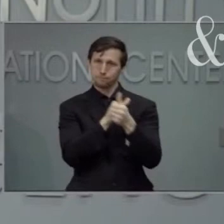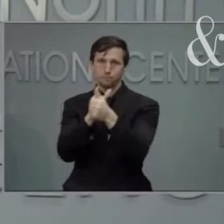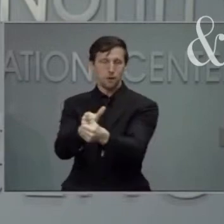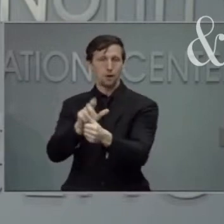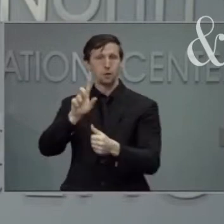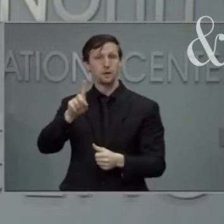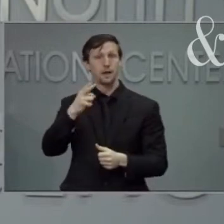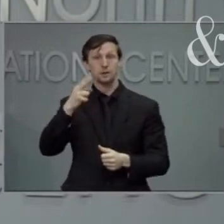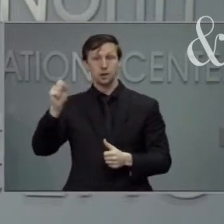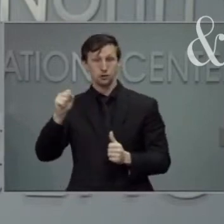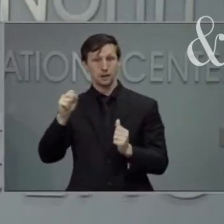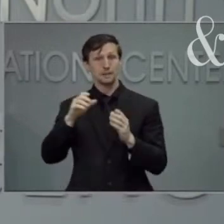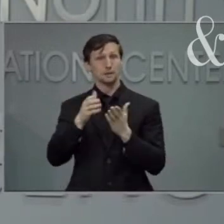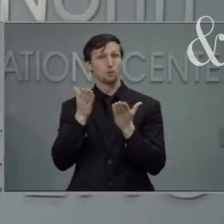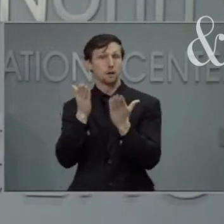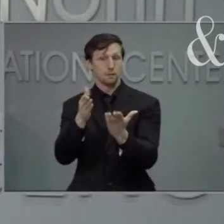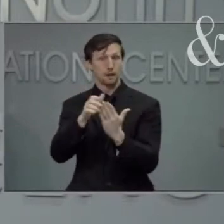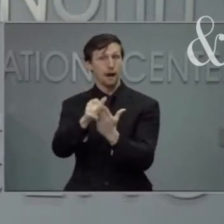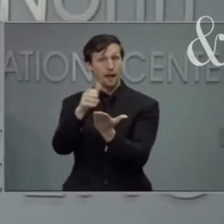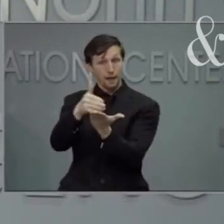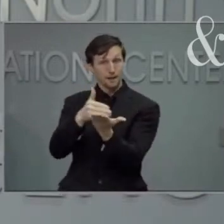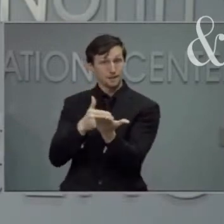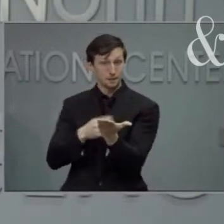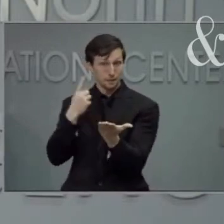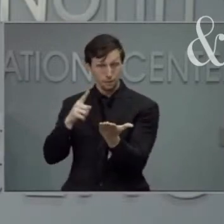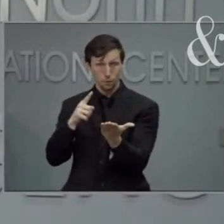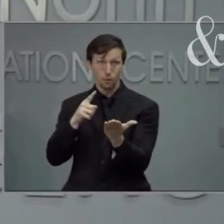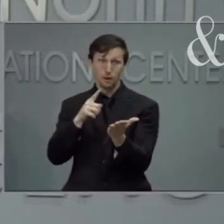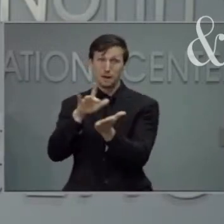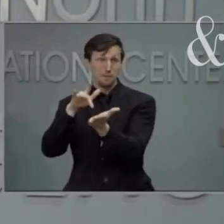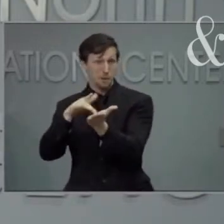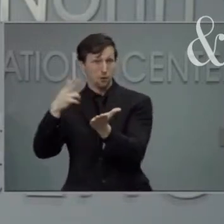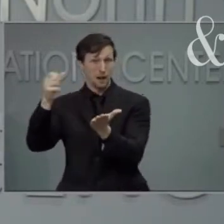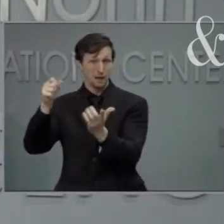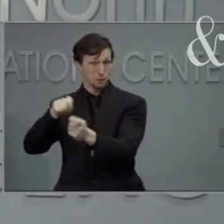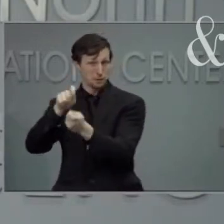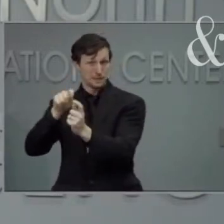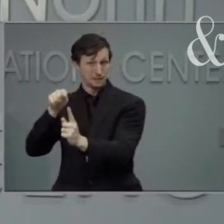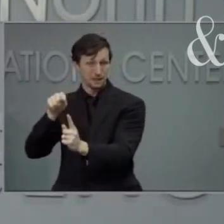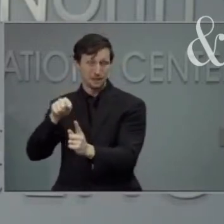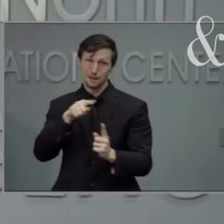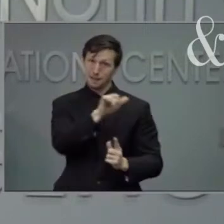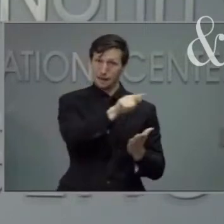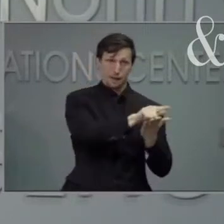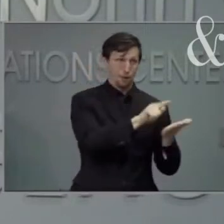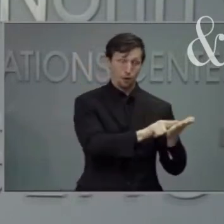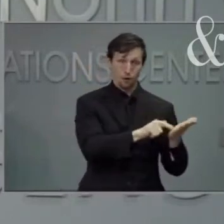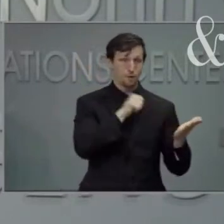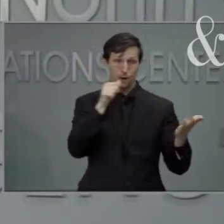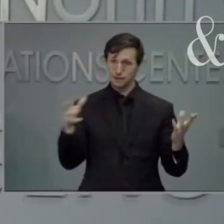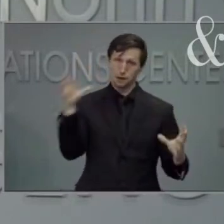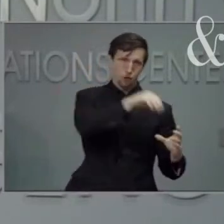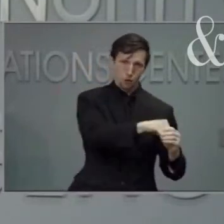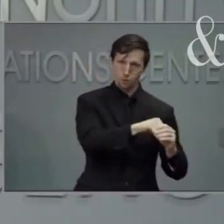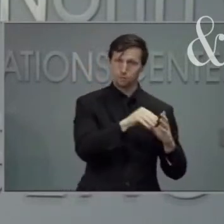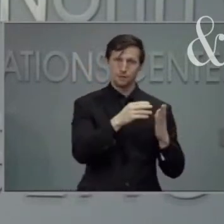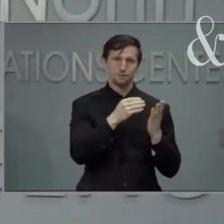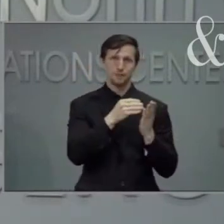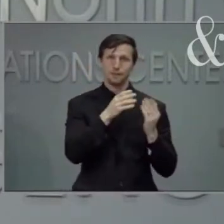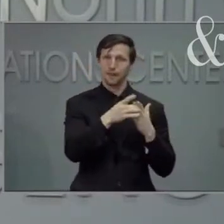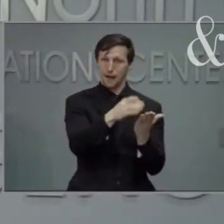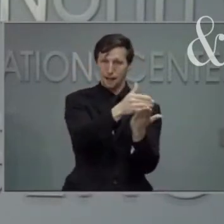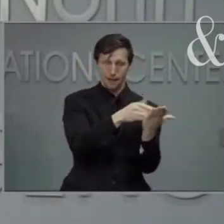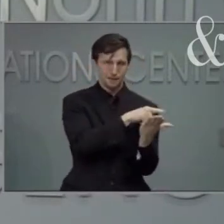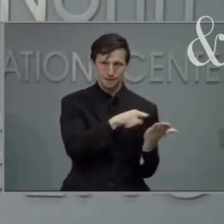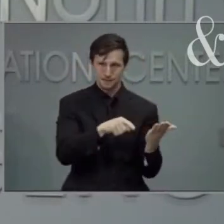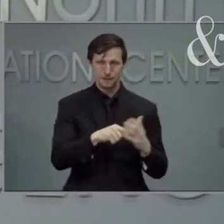Services has put out there, particularly for our middle and high schools. So I'll have to wait and see what the final bill looks like when I